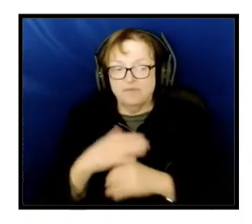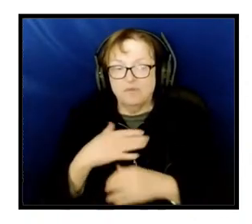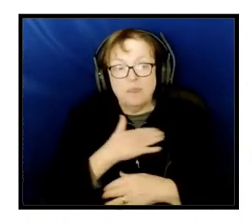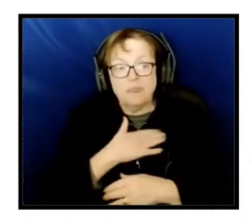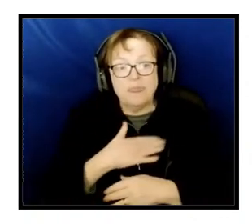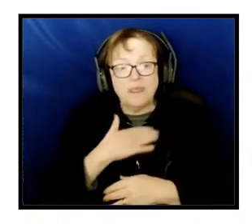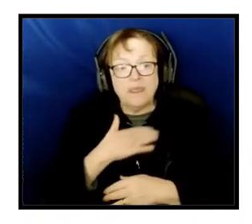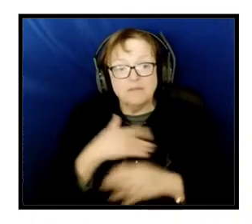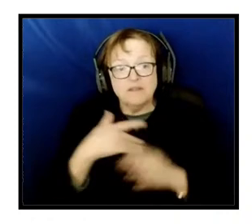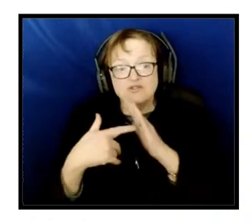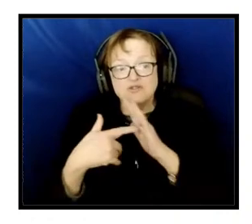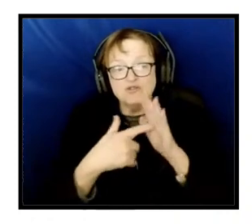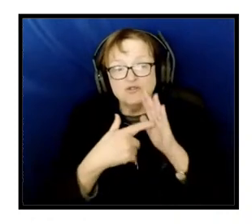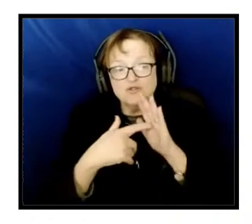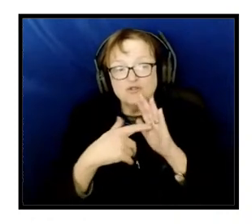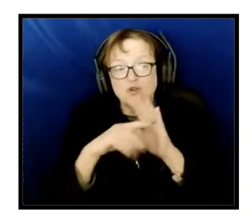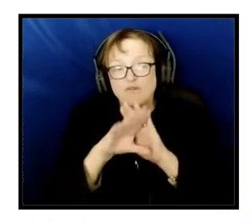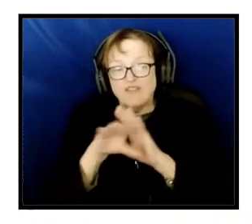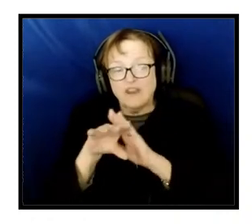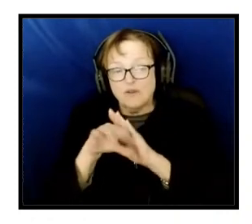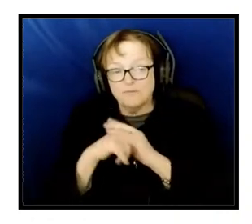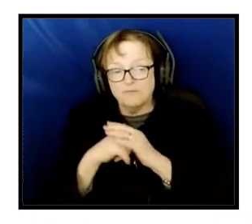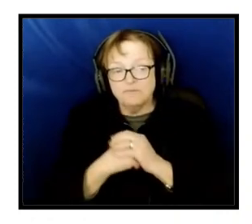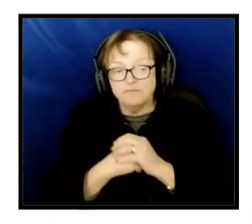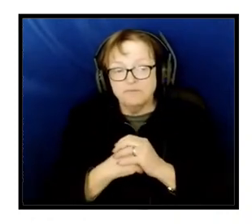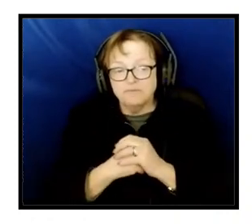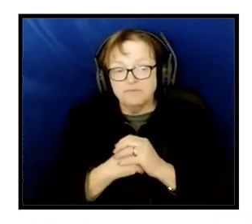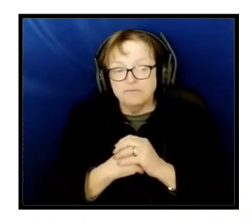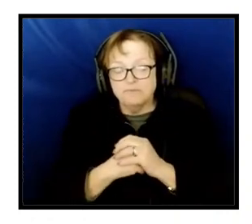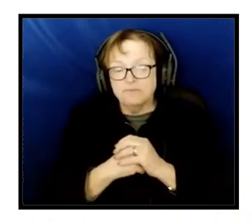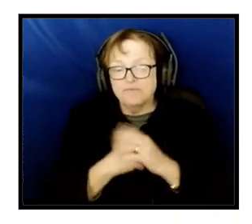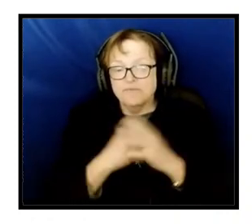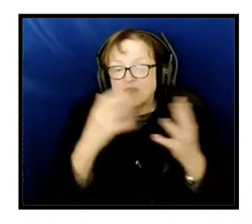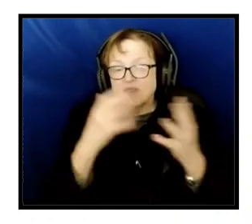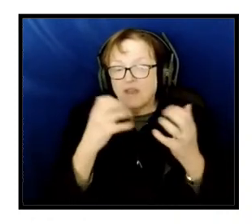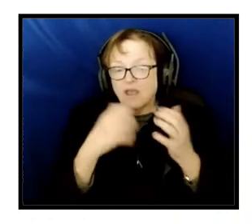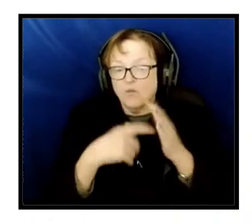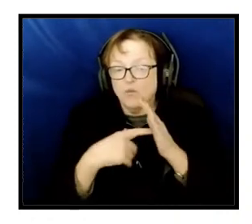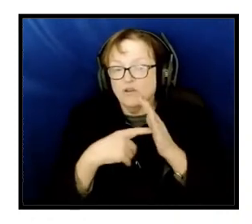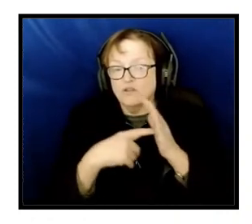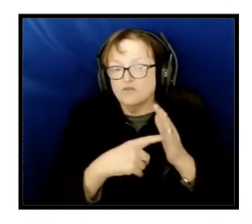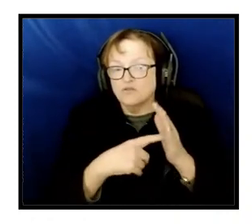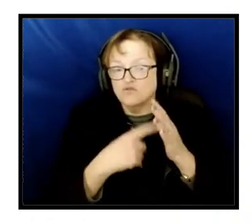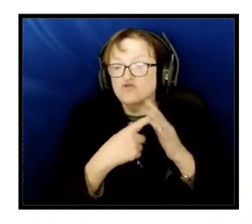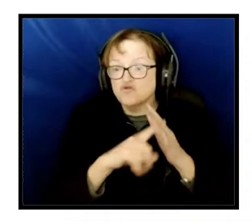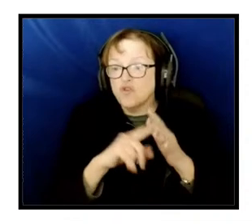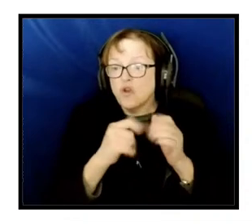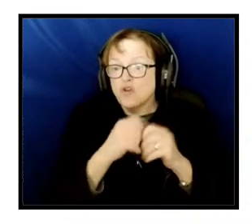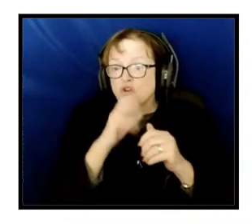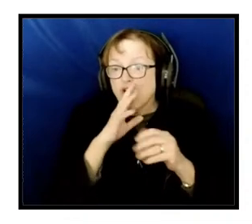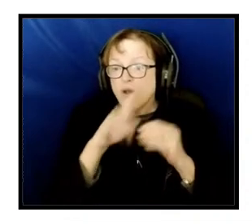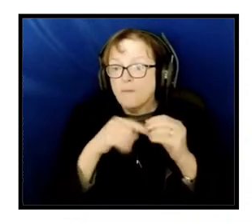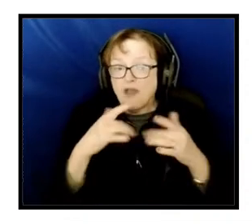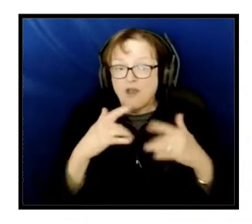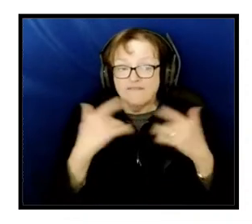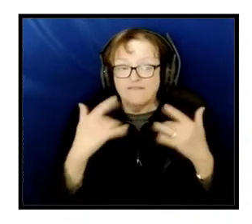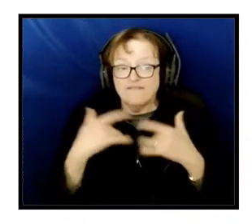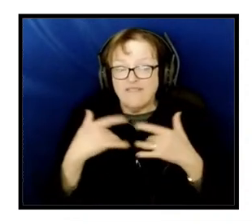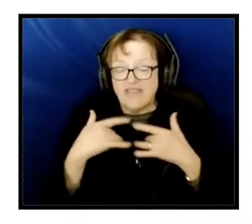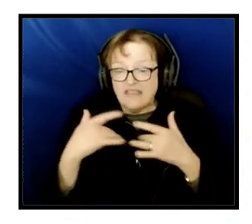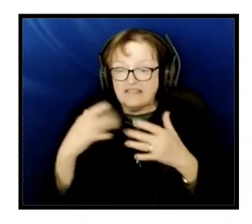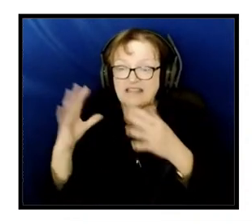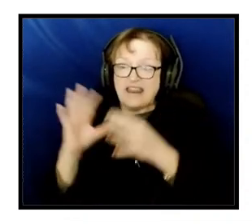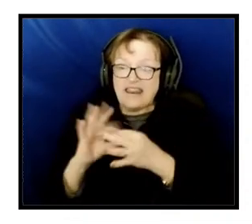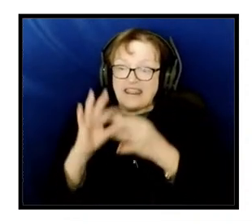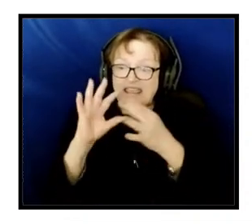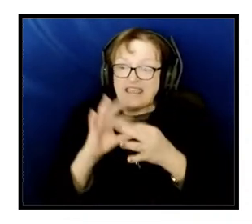now. So I wanted to start by just talking about the events and the engagements